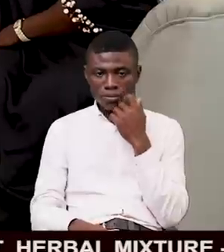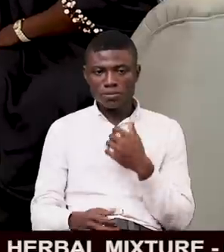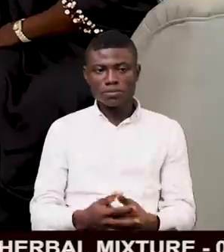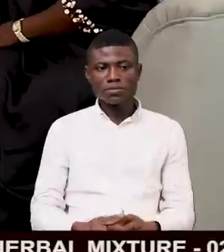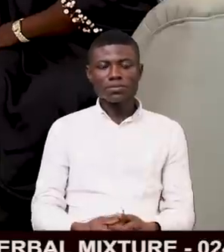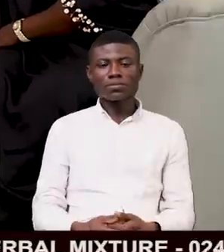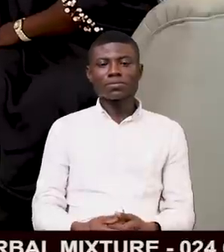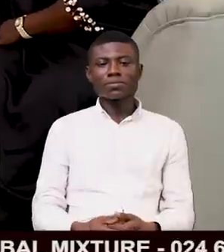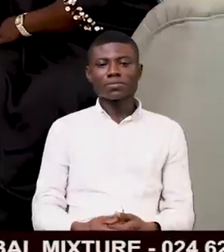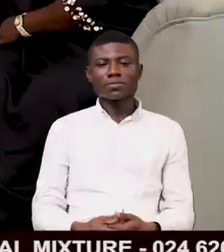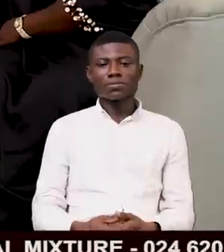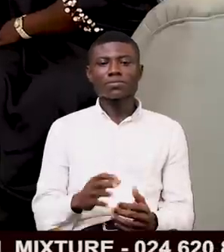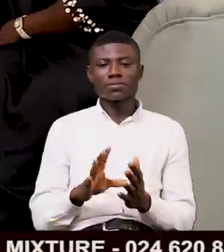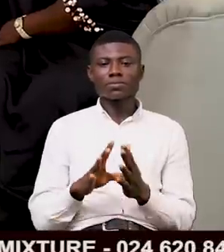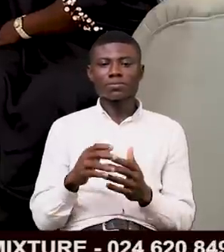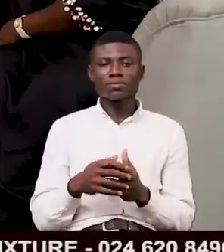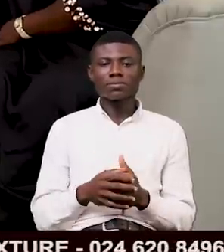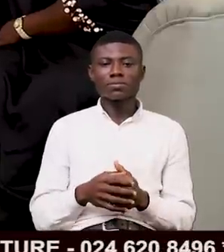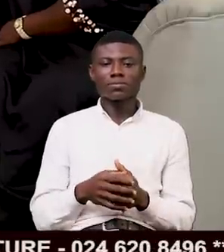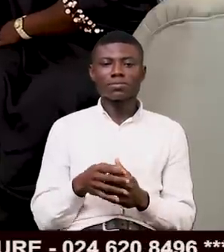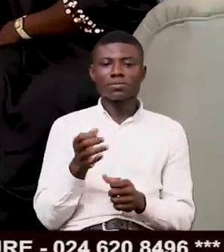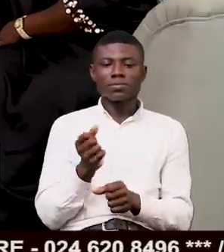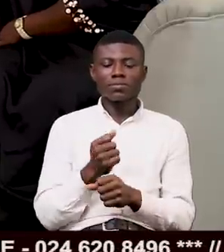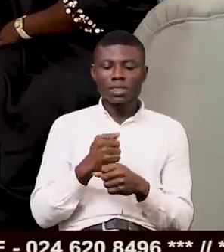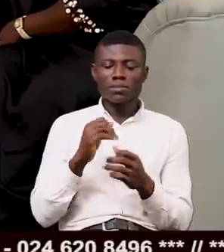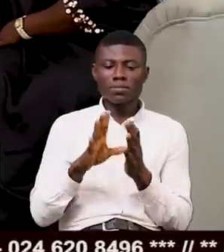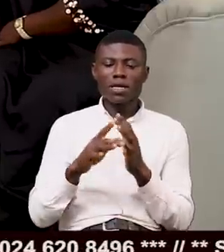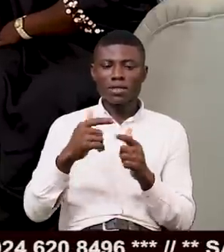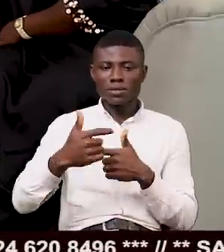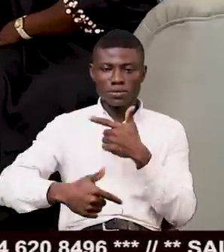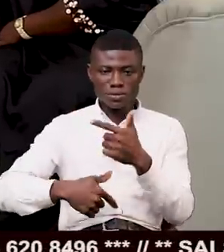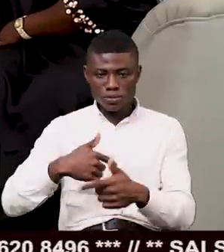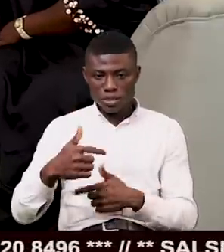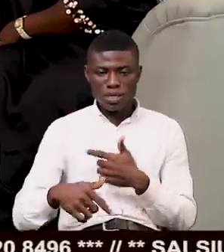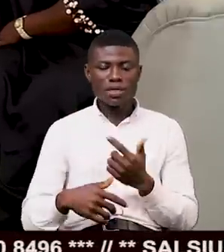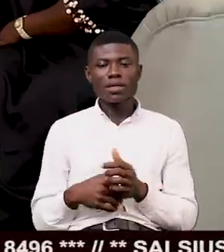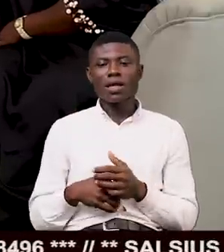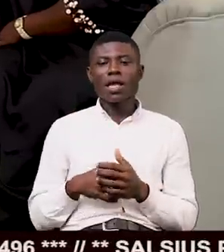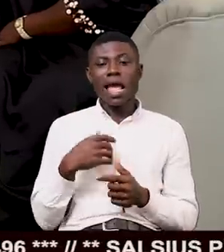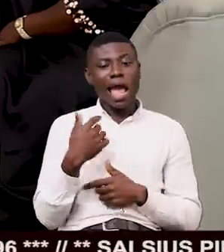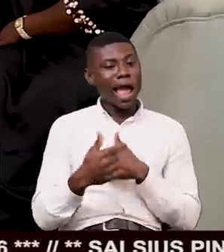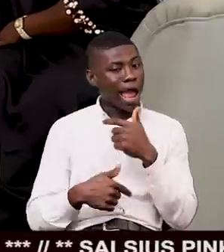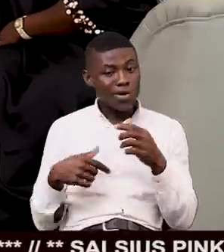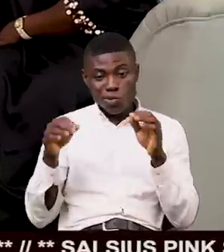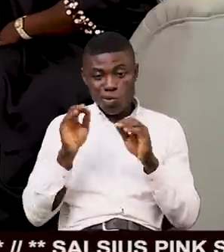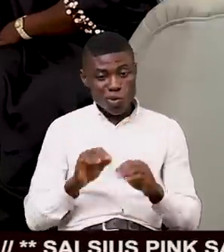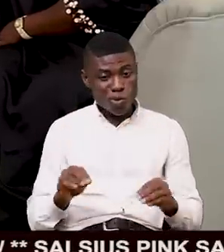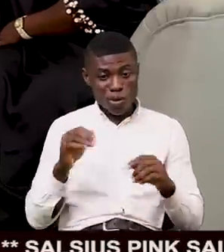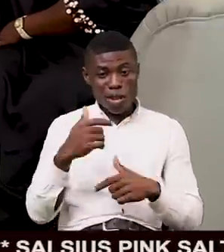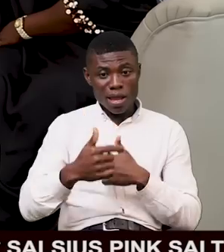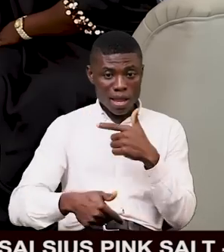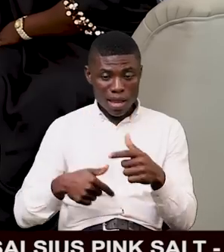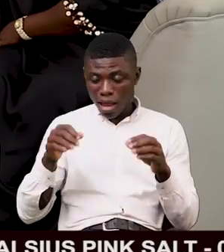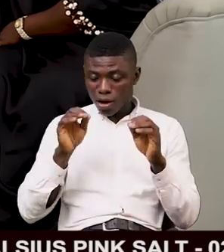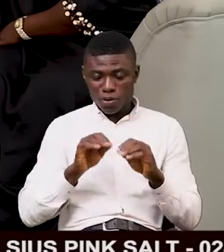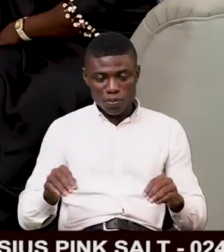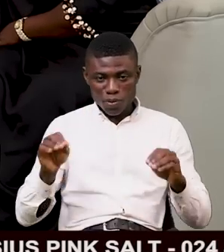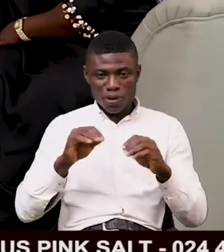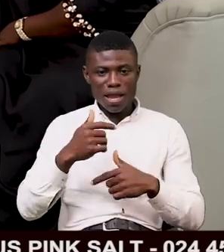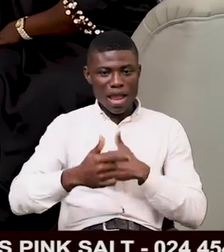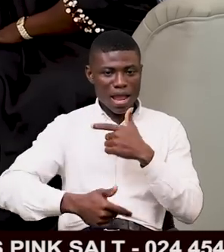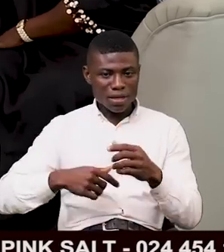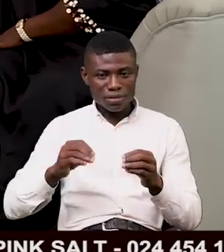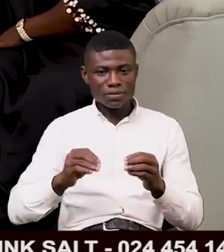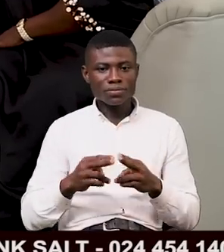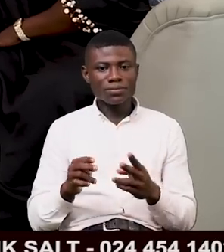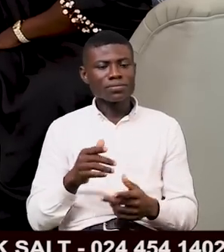Ghana dia made by grace ye ni anu ye made by grace made by grace e adom o aya adom e adom sa sa adom adom